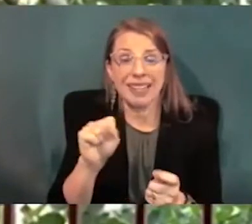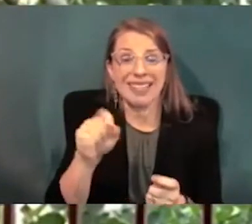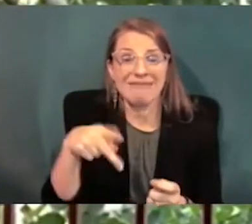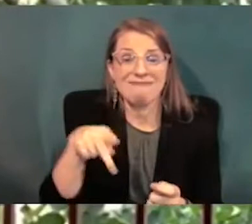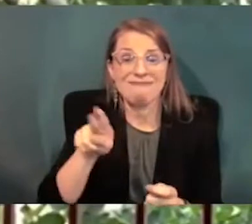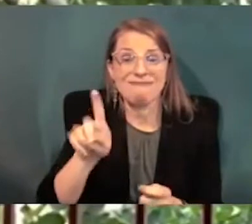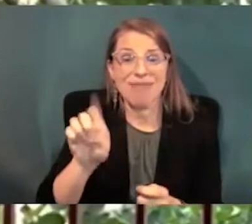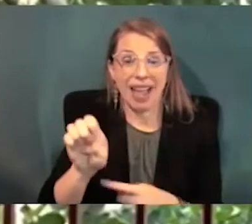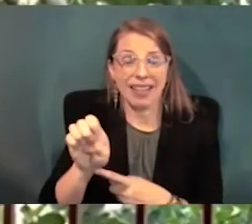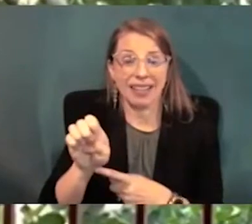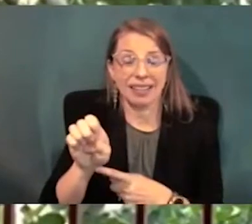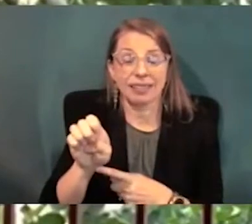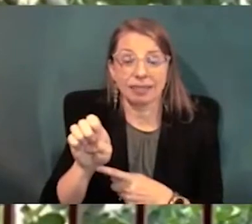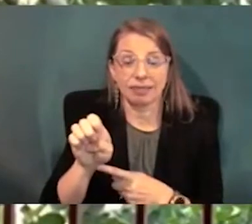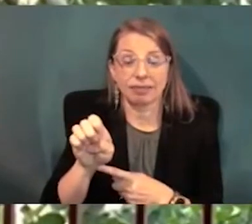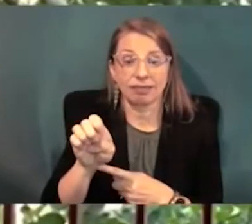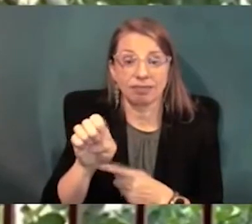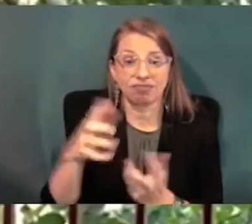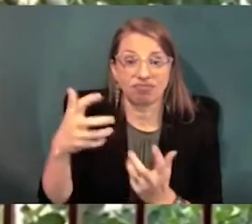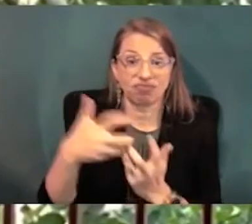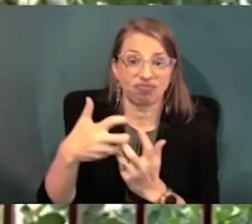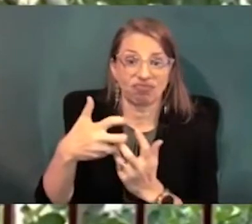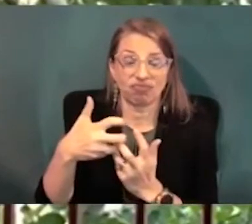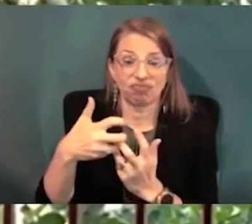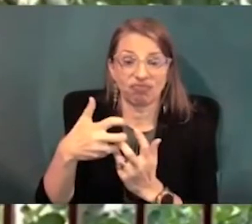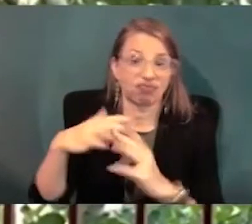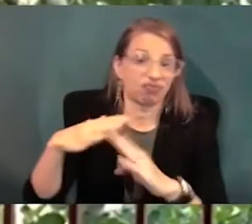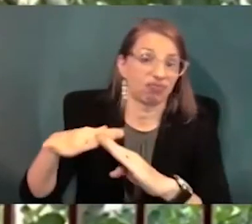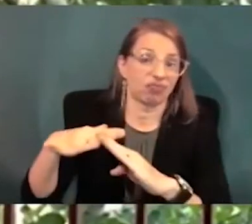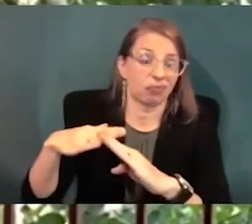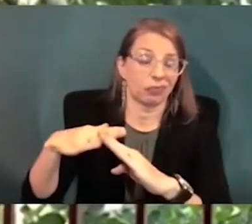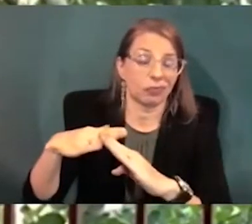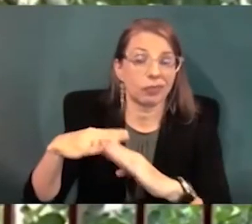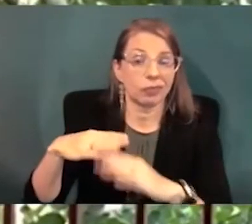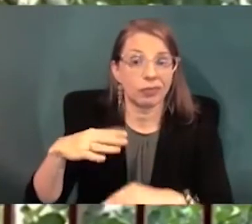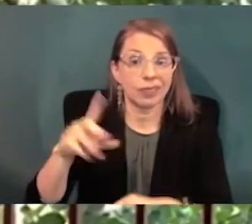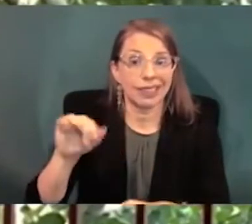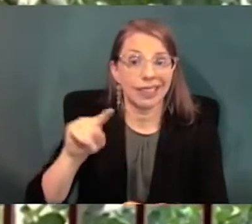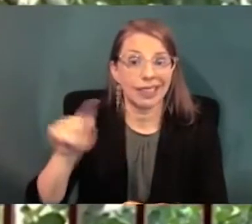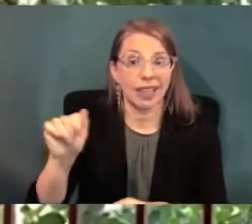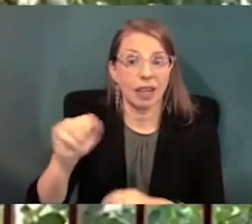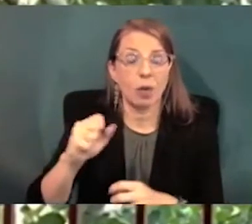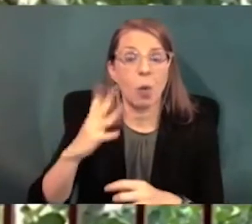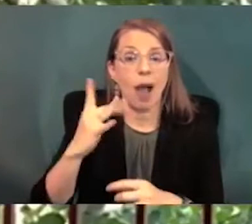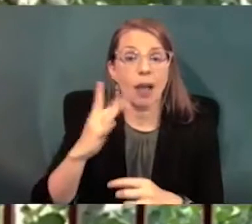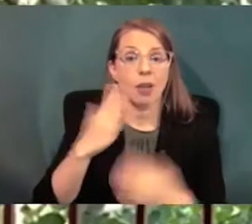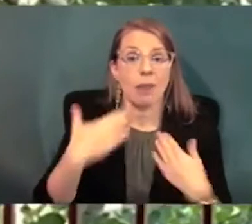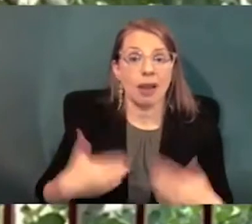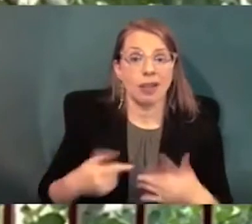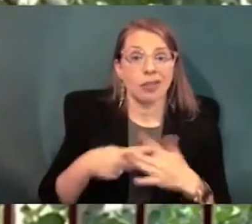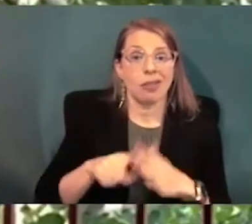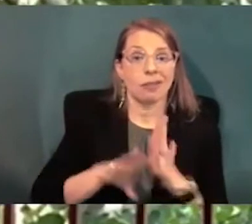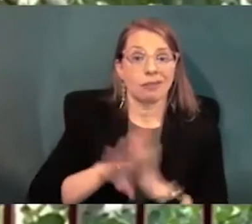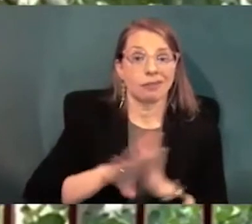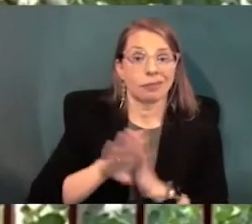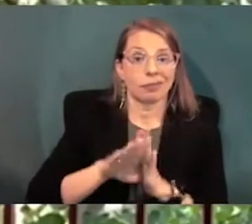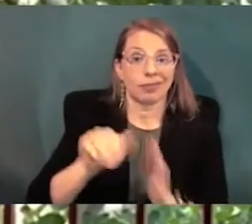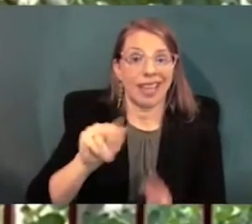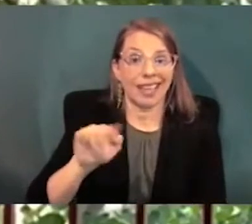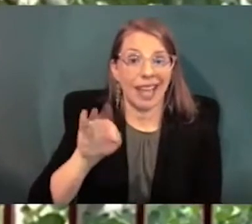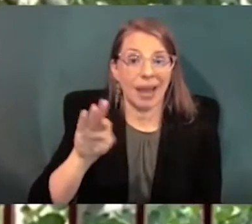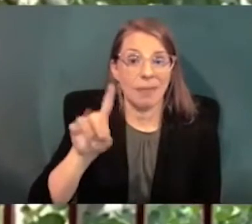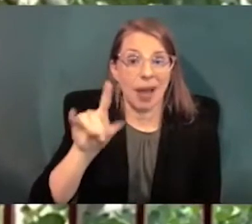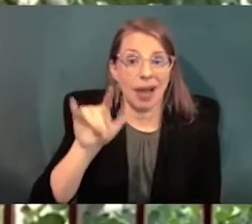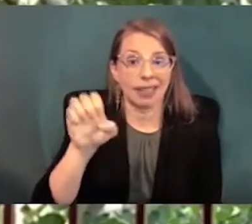more optimal spike maybe against the Delta variant, so you develop antibodies towards that, I think that's reasonable. But I